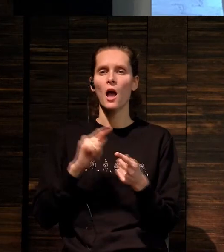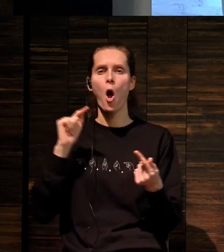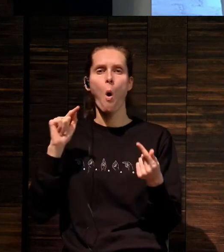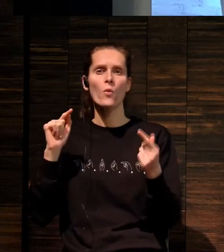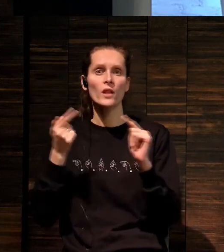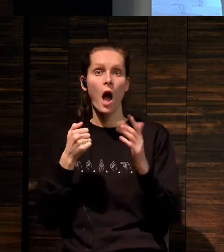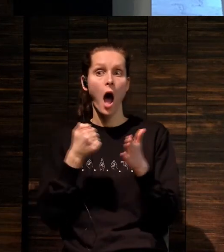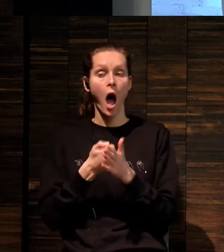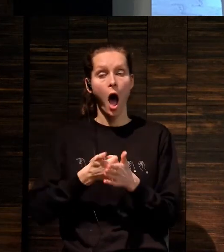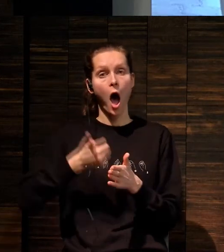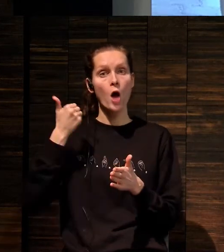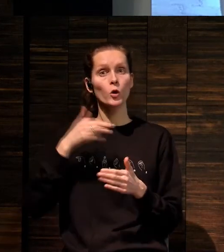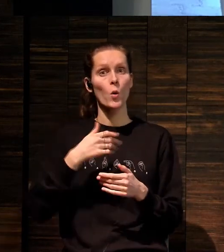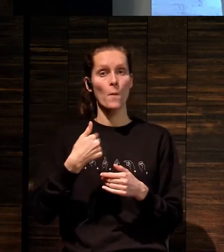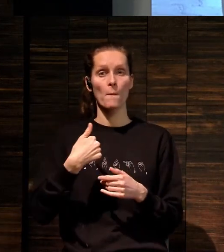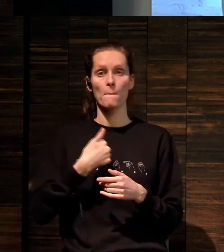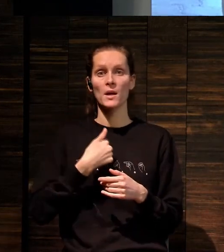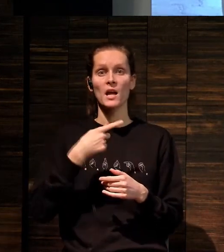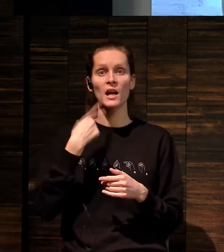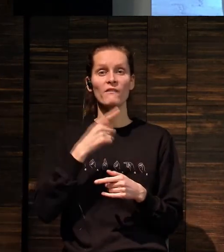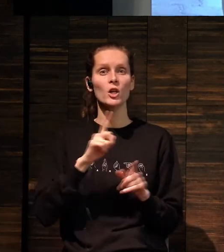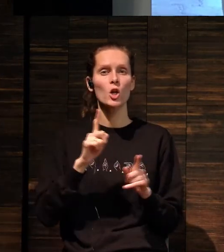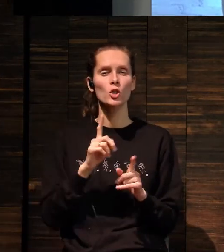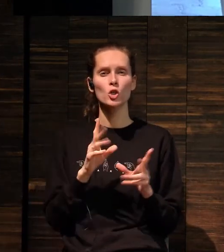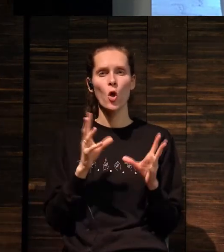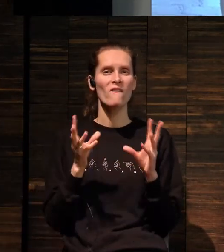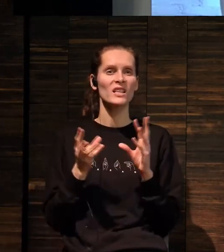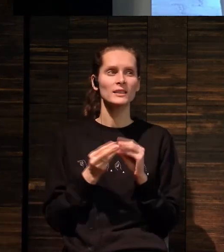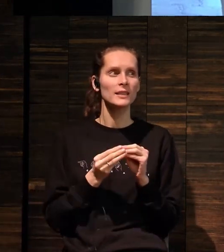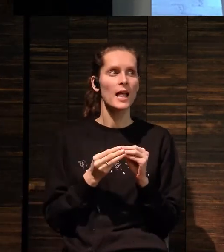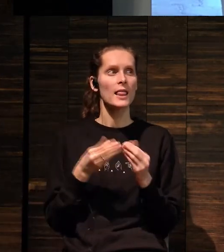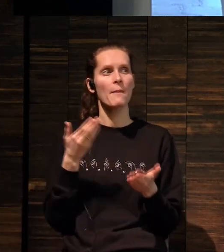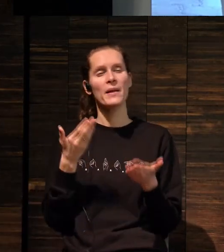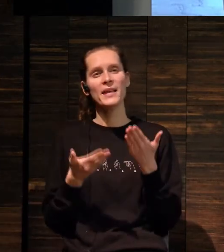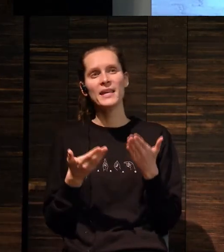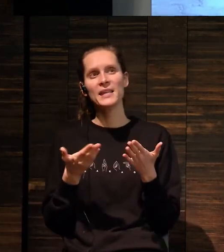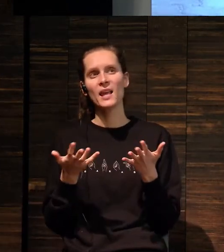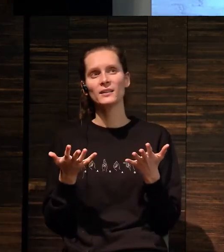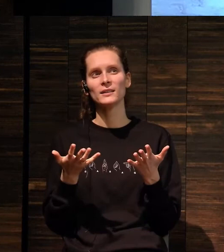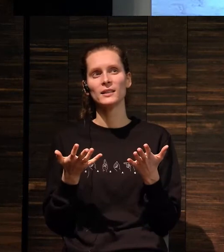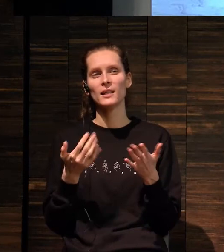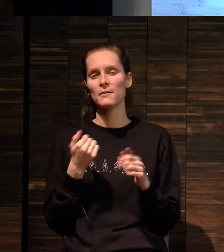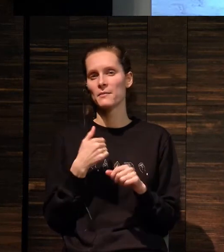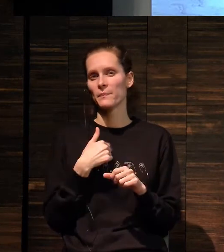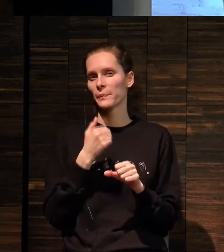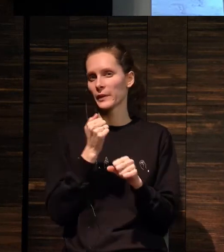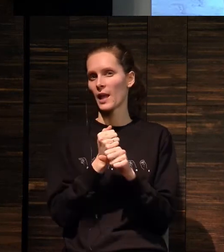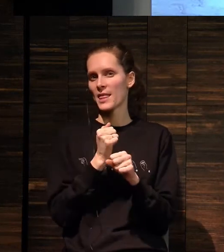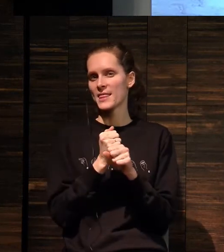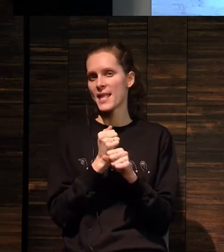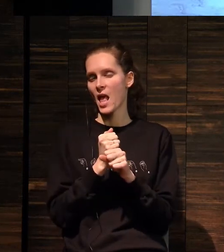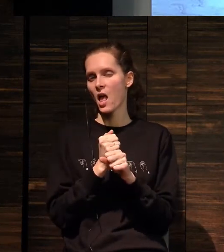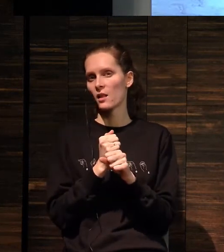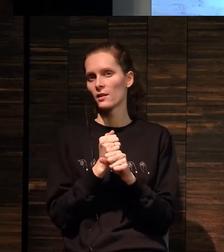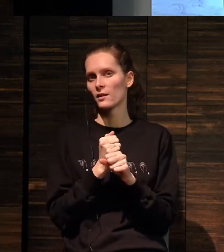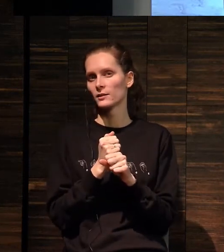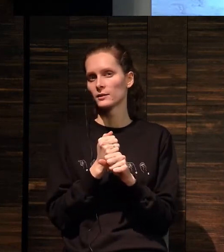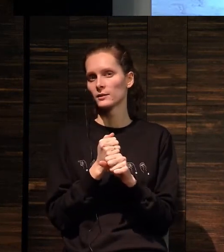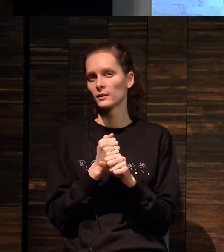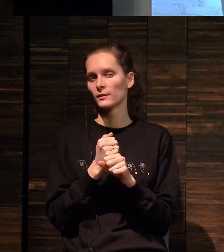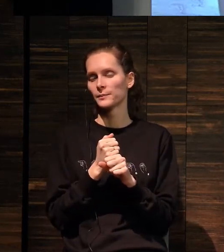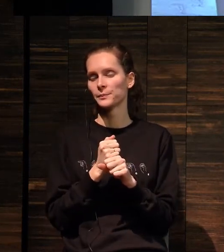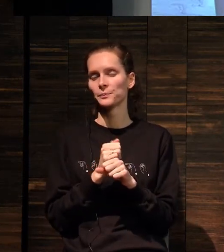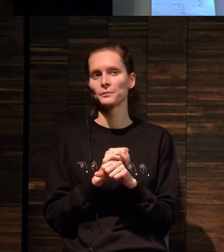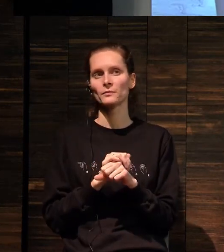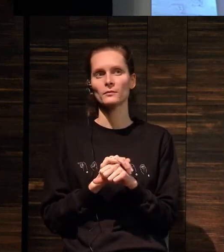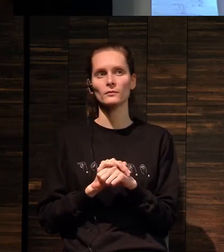widget to change contrast, for example. But before, at other sessions of our conference, we also